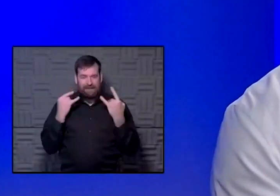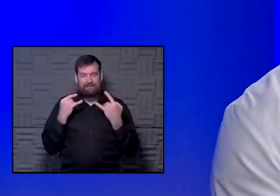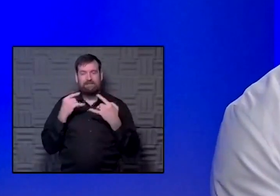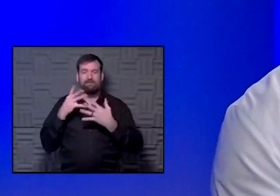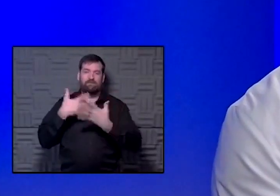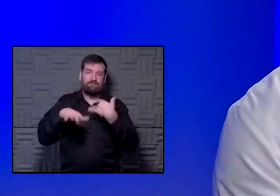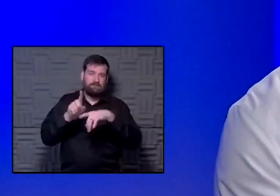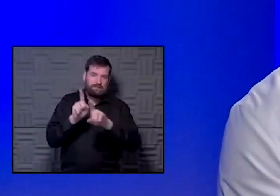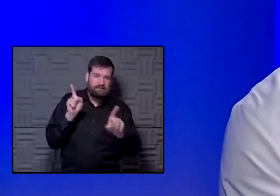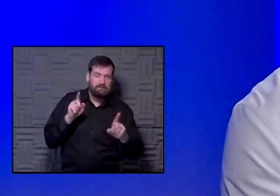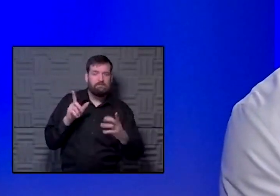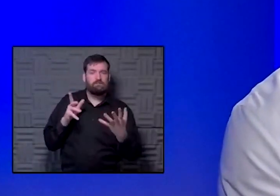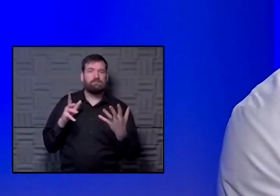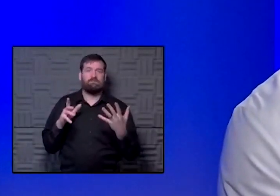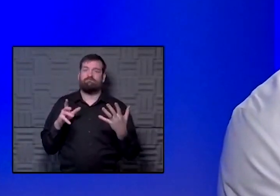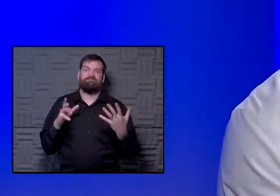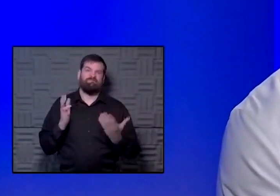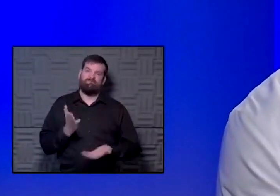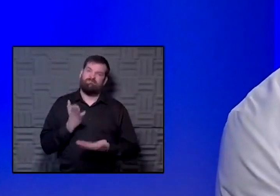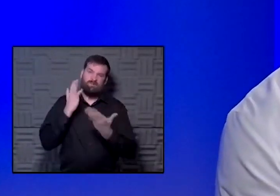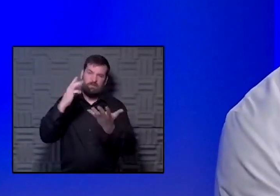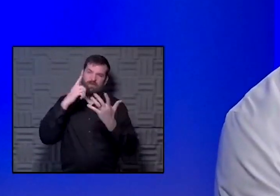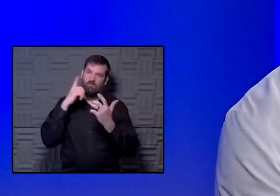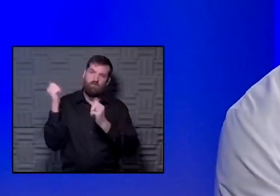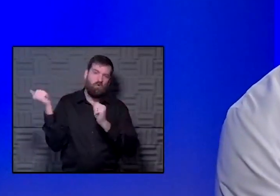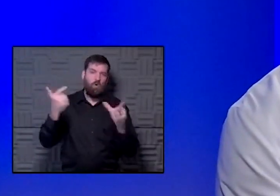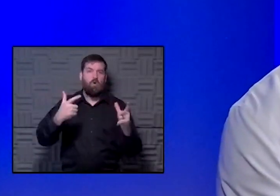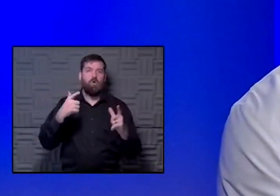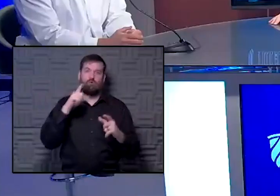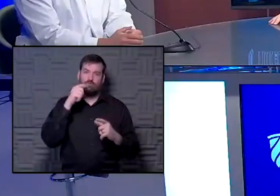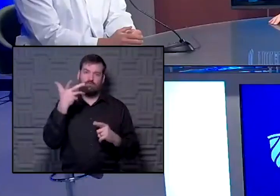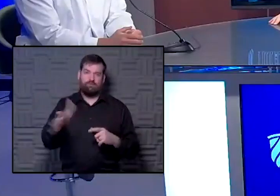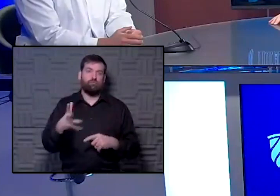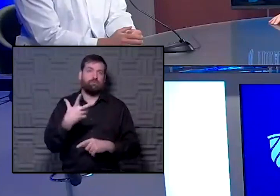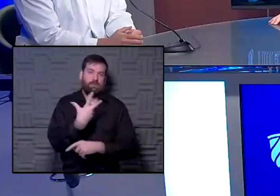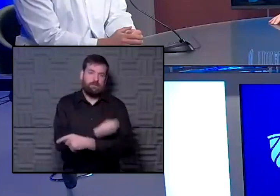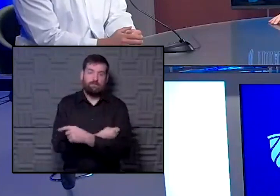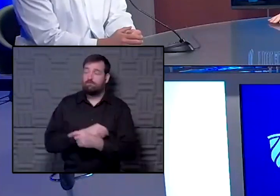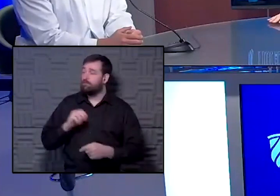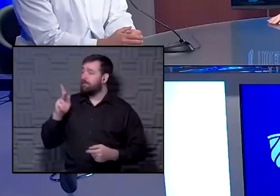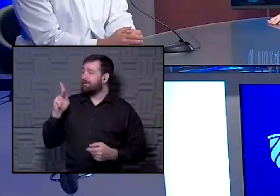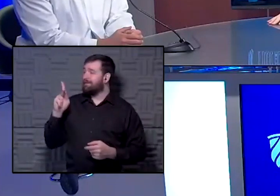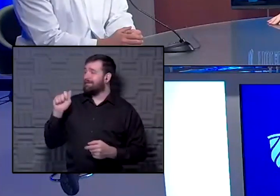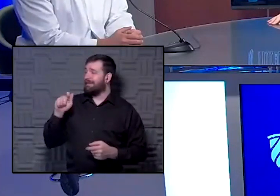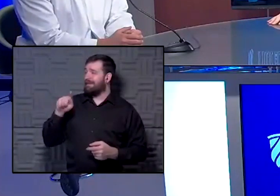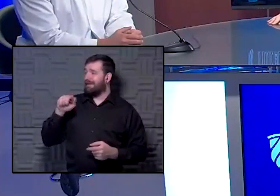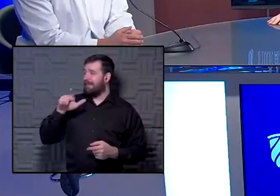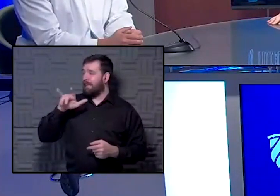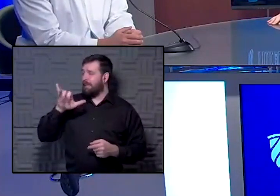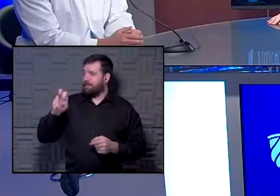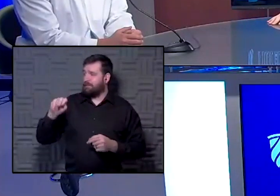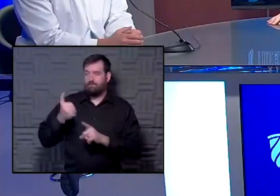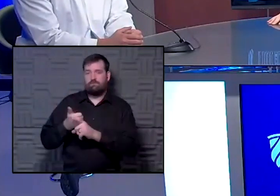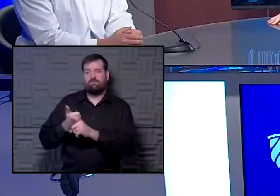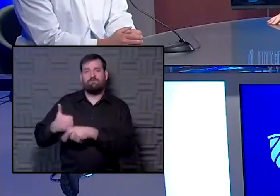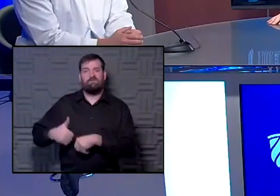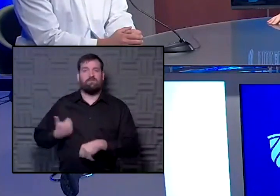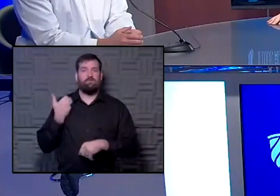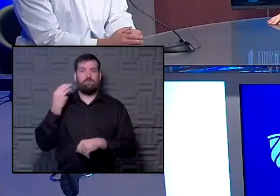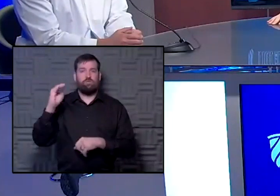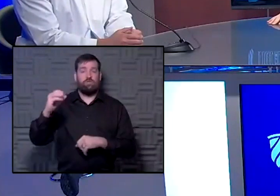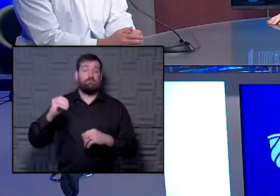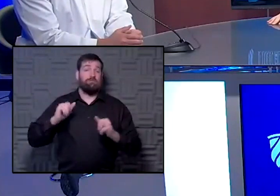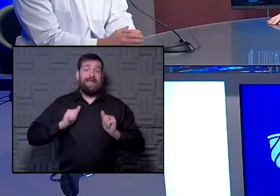the distancing as well, and that is fully recommended for anybody who gets the vaccine. Caitlin lives in Missouri. She says, my asthma does